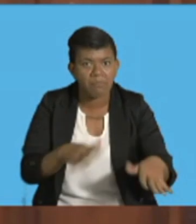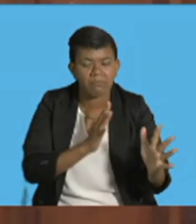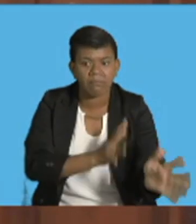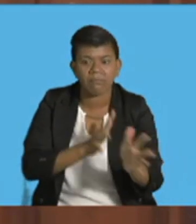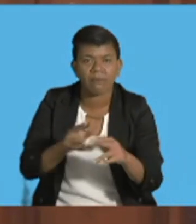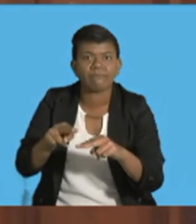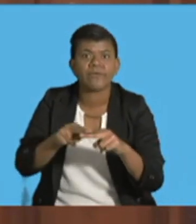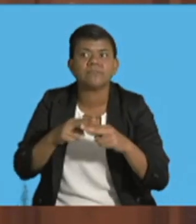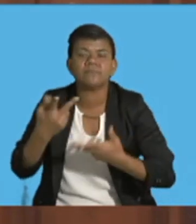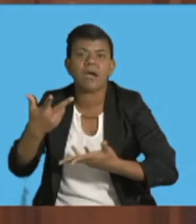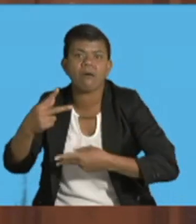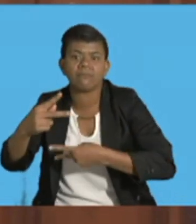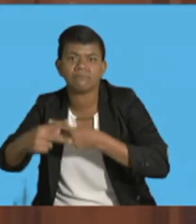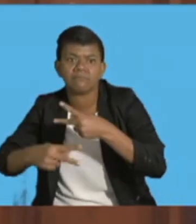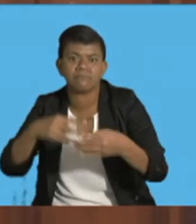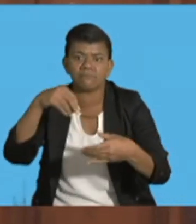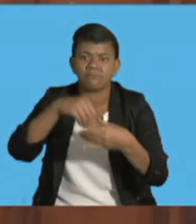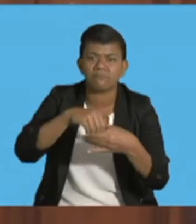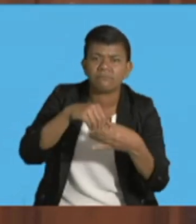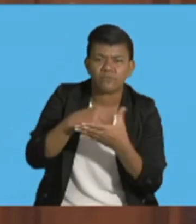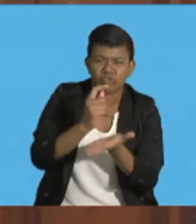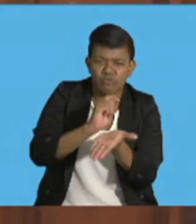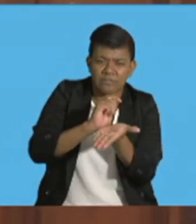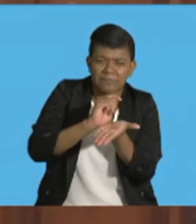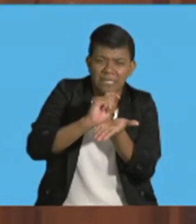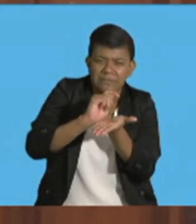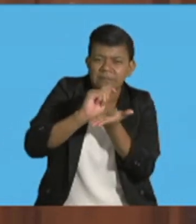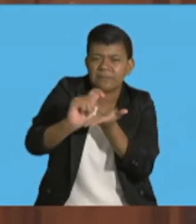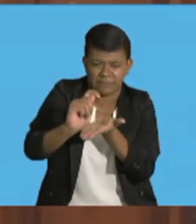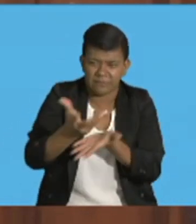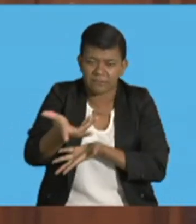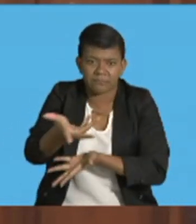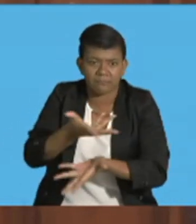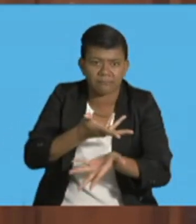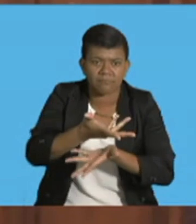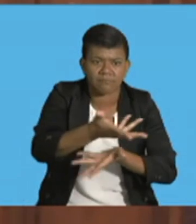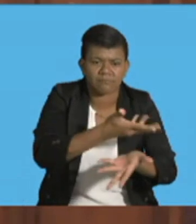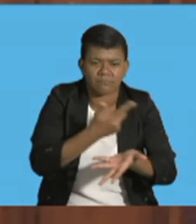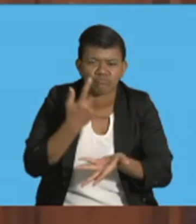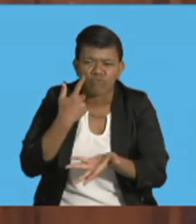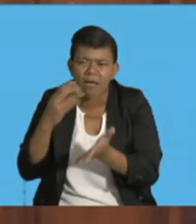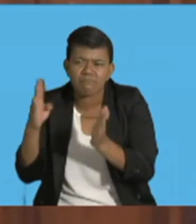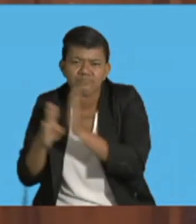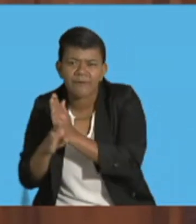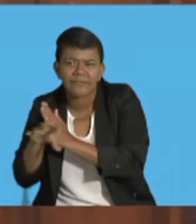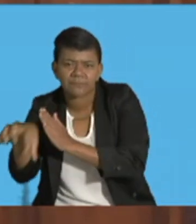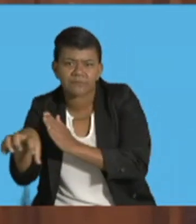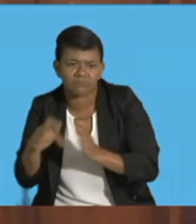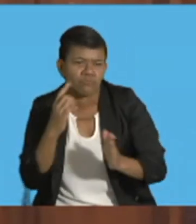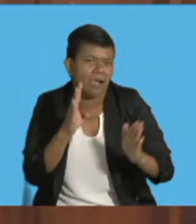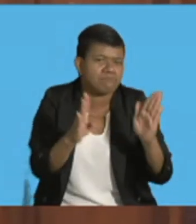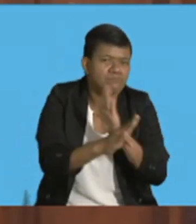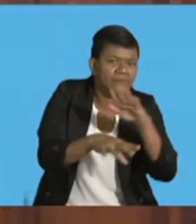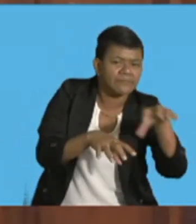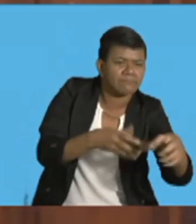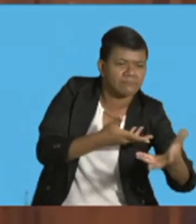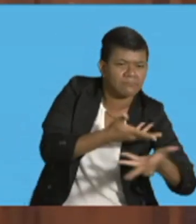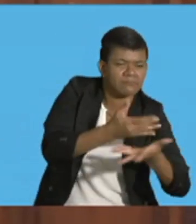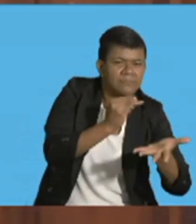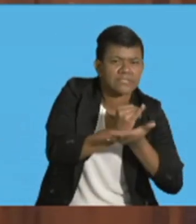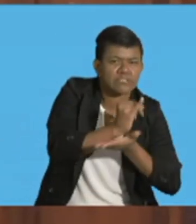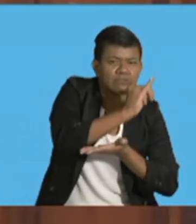alternatives so the transformation is inclusive, profitable, and just. To ensure effective climate action, we require